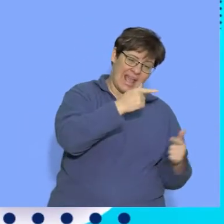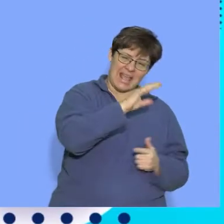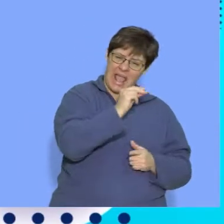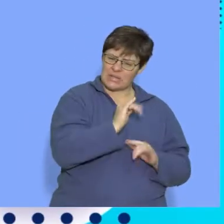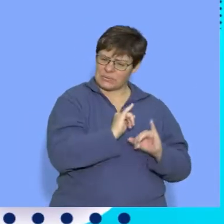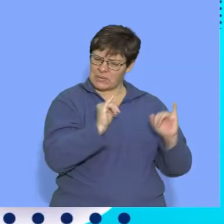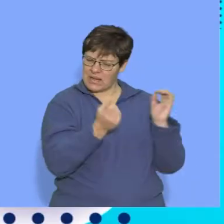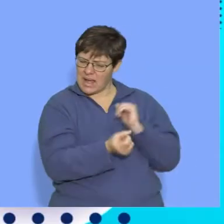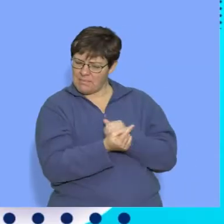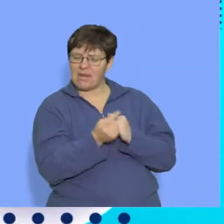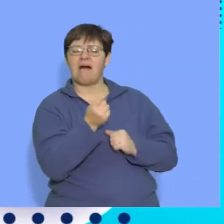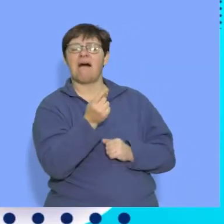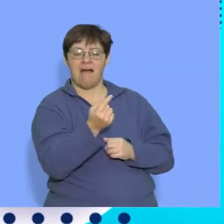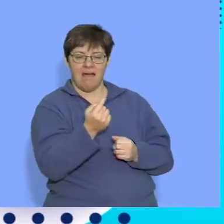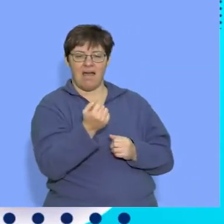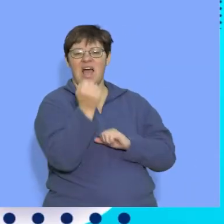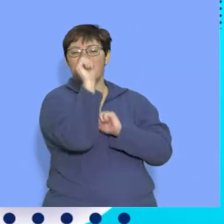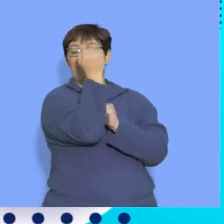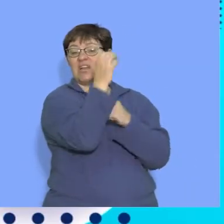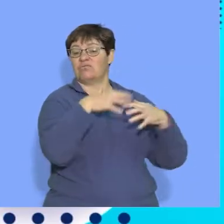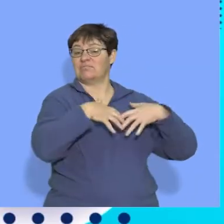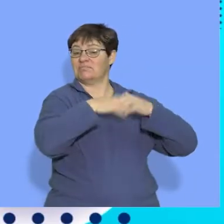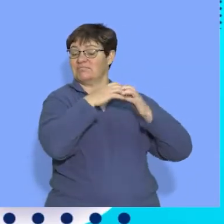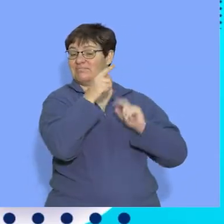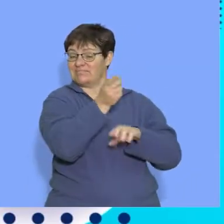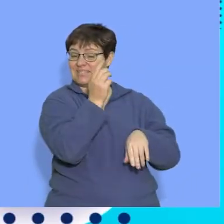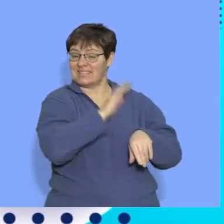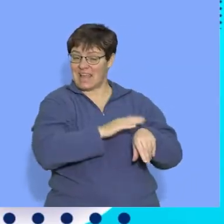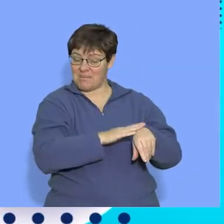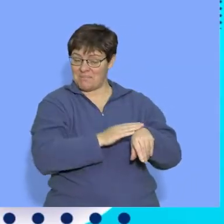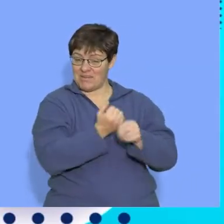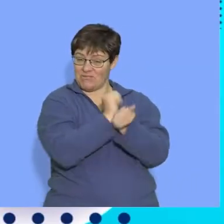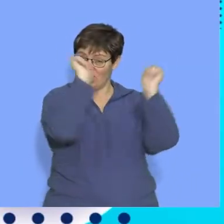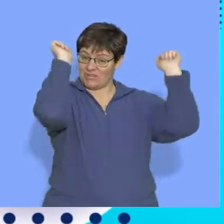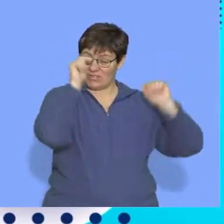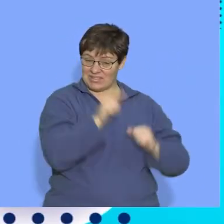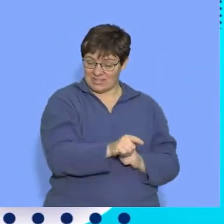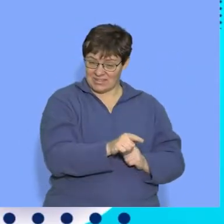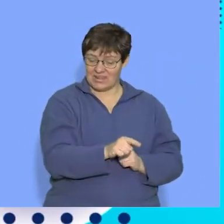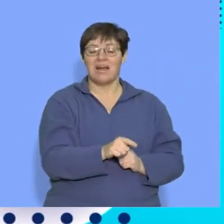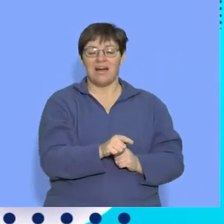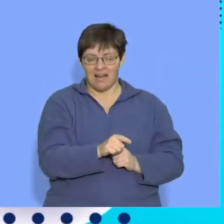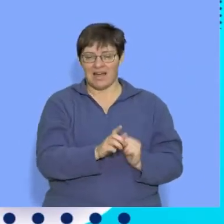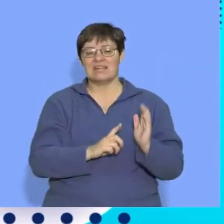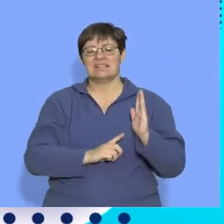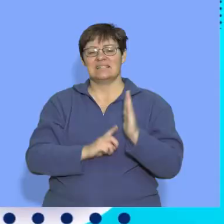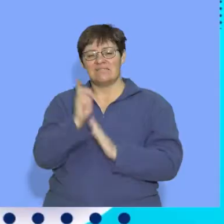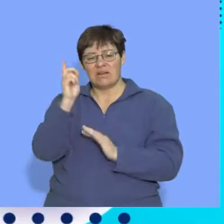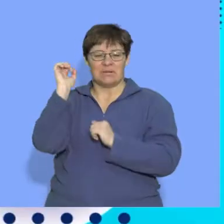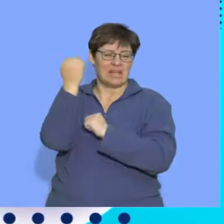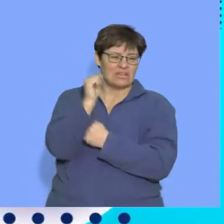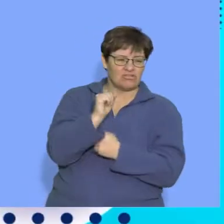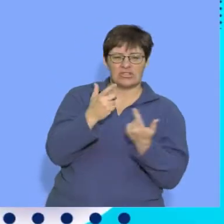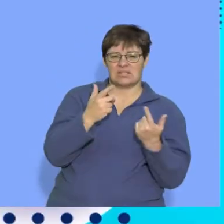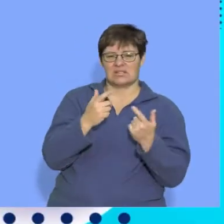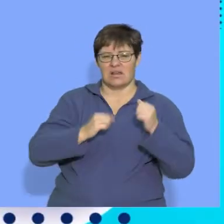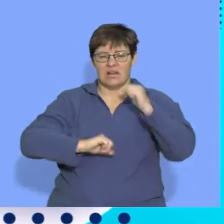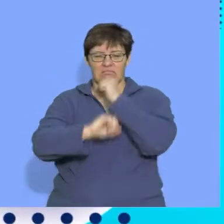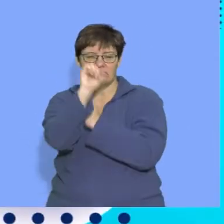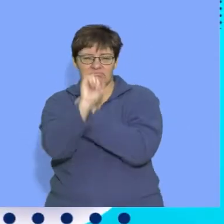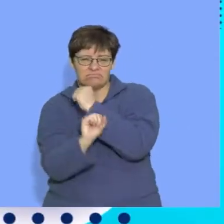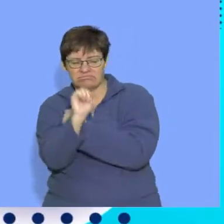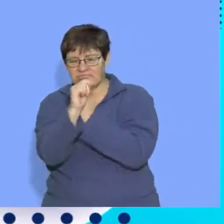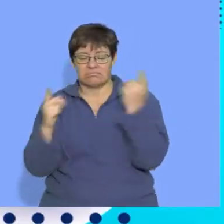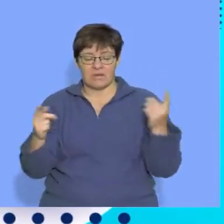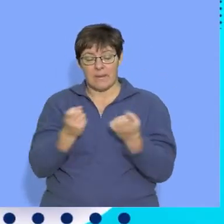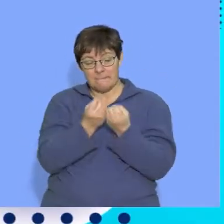atmosphere, we have noticed that due to the Industrial Revolution, which has led to the development of industries and mechanization, lots of